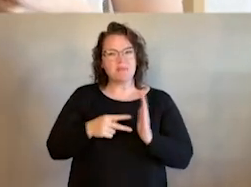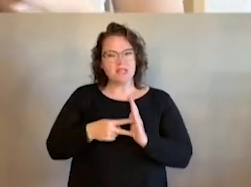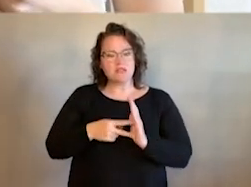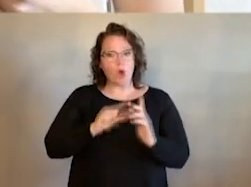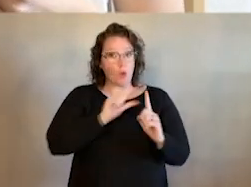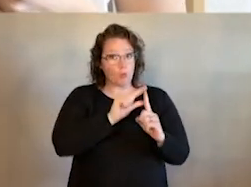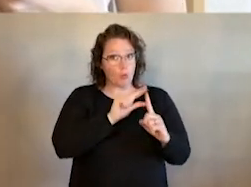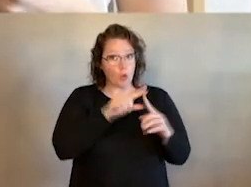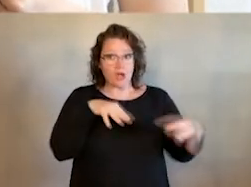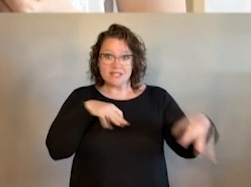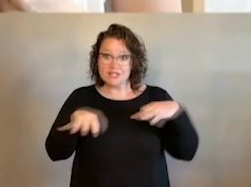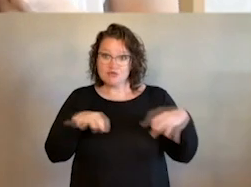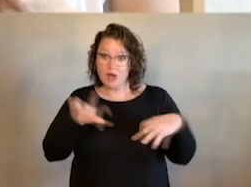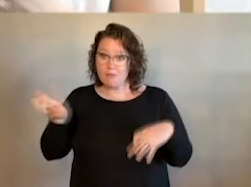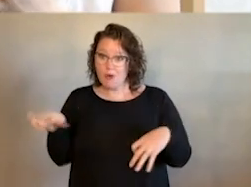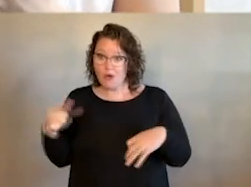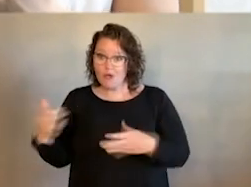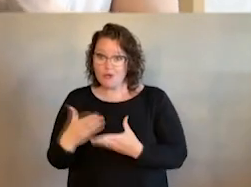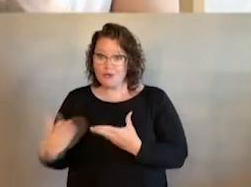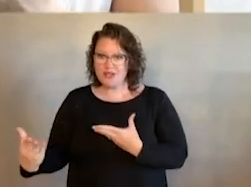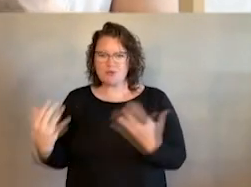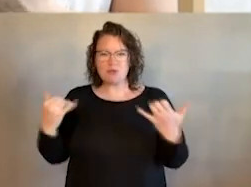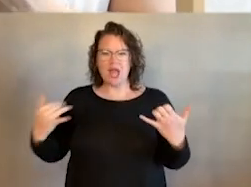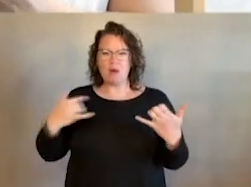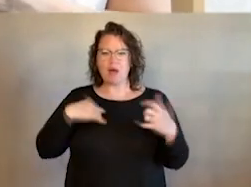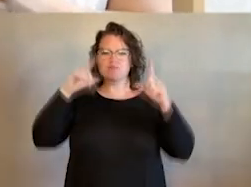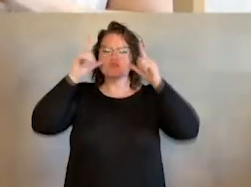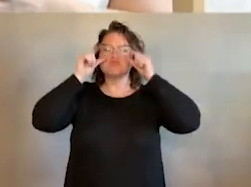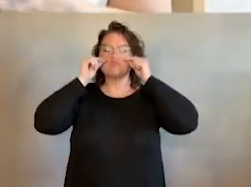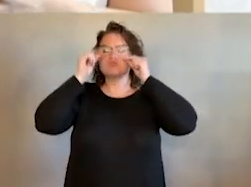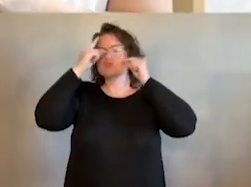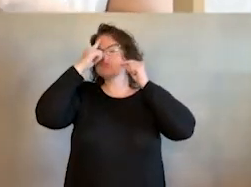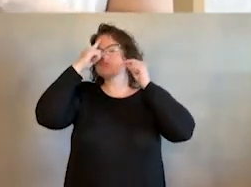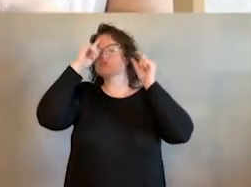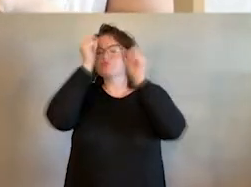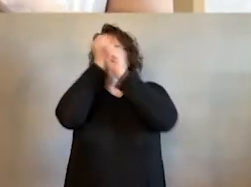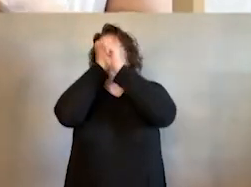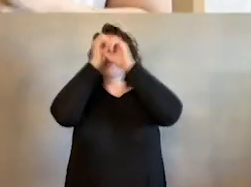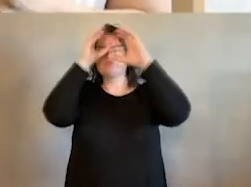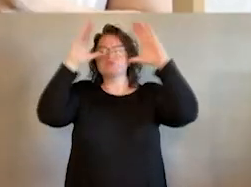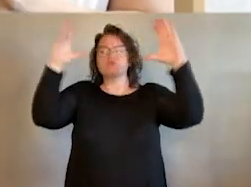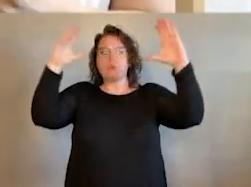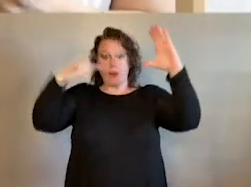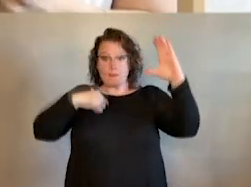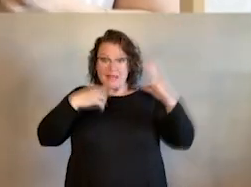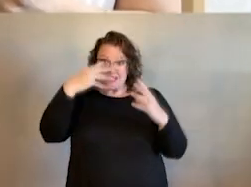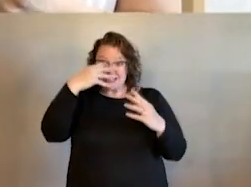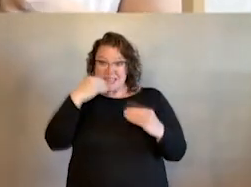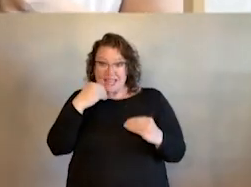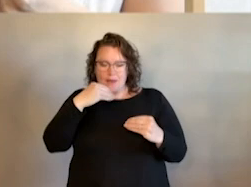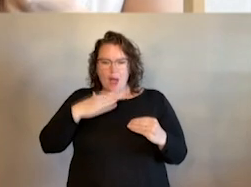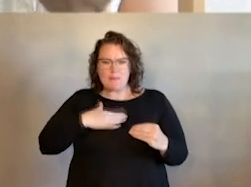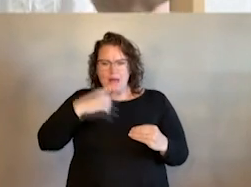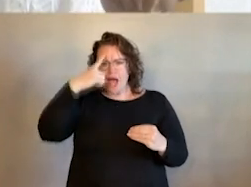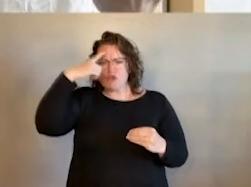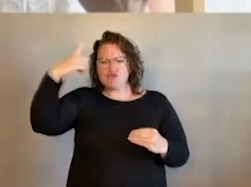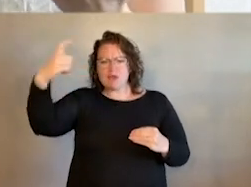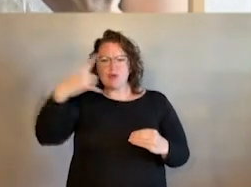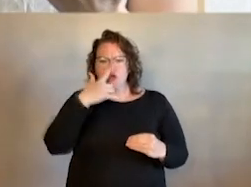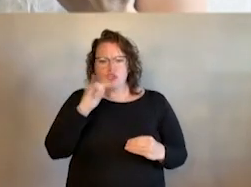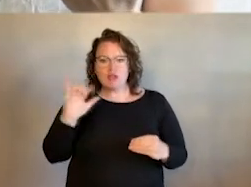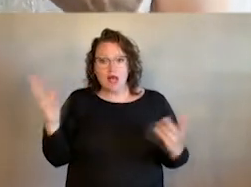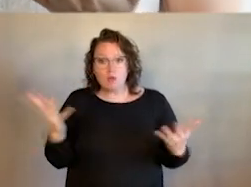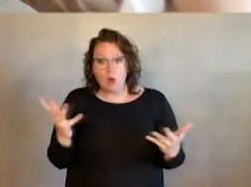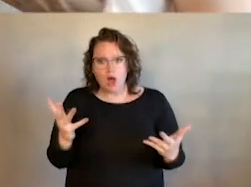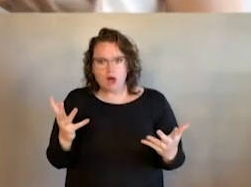describe my dreams. I'm going to close my eyes and think about what my dreams look like when I'm sleeping. I thought of some adjectives that